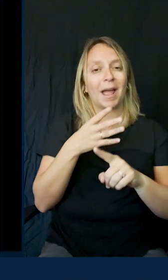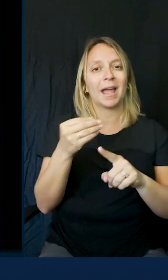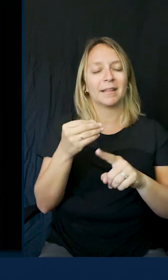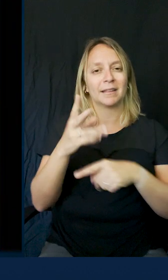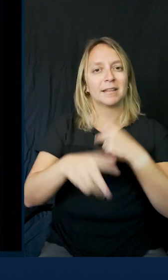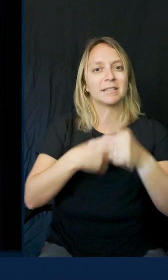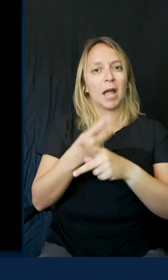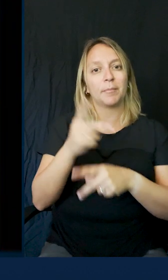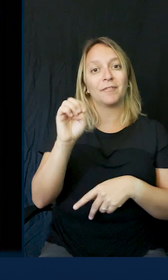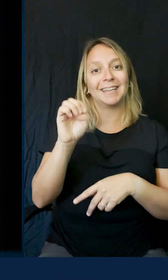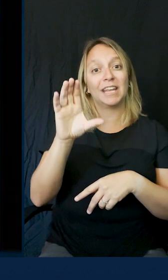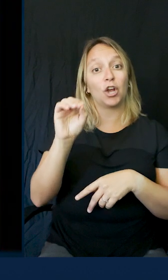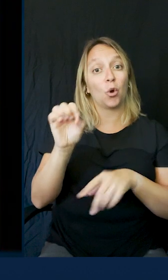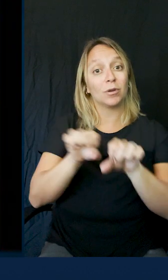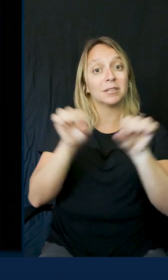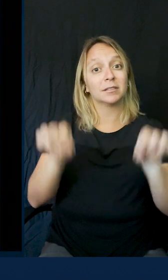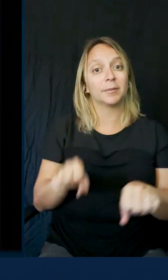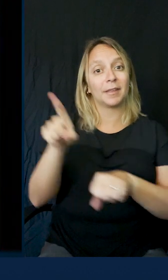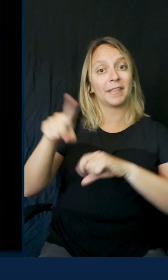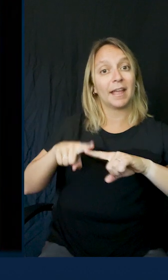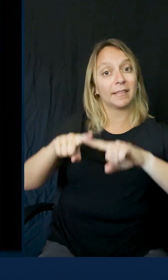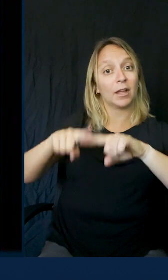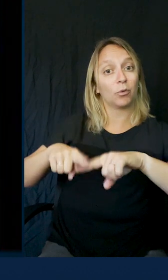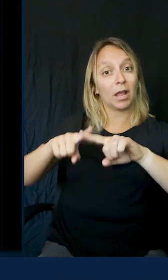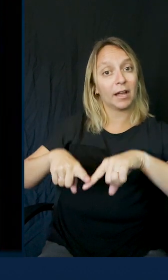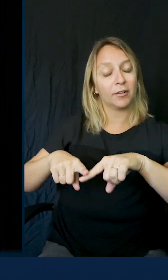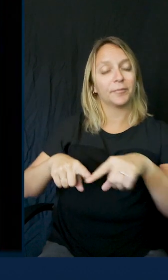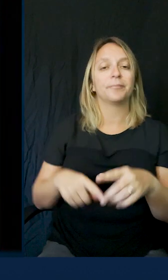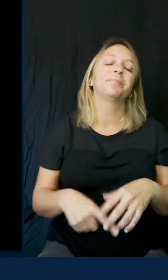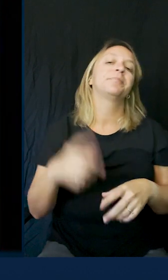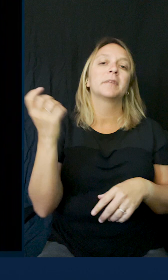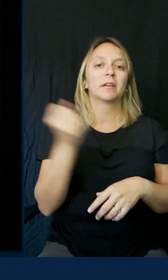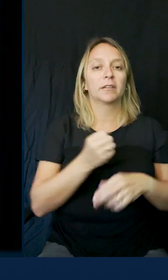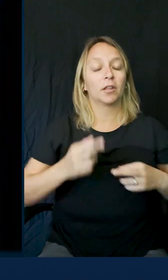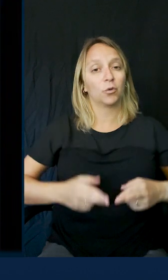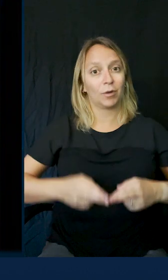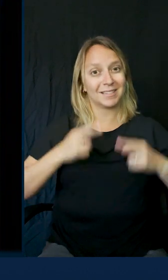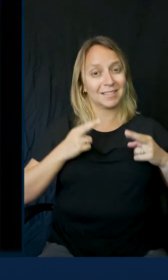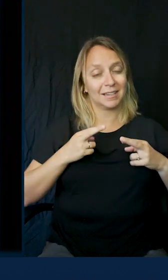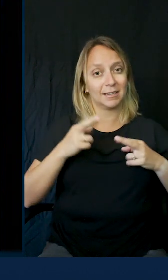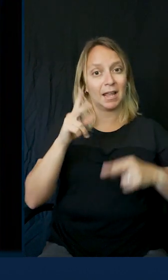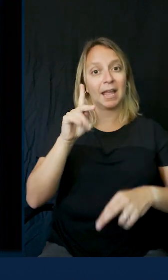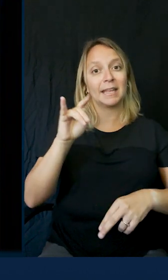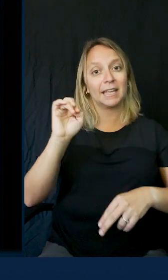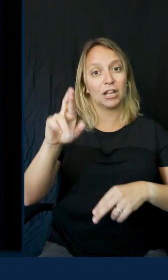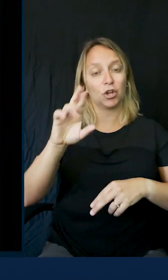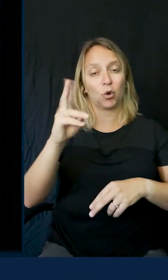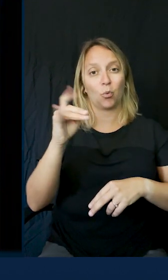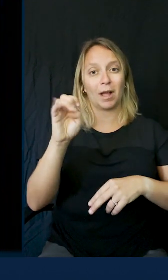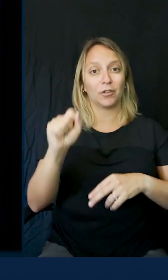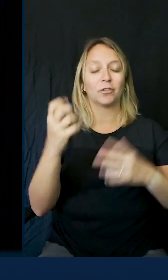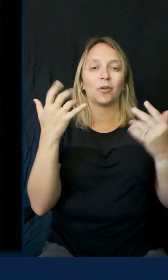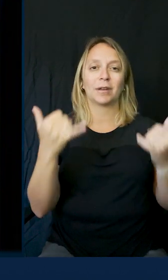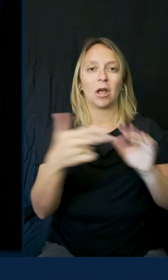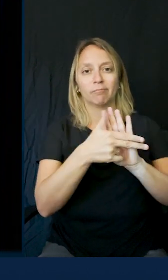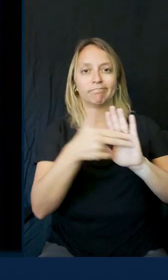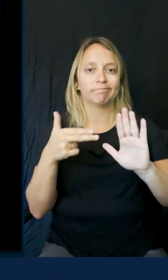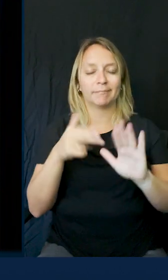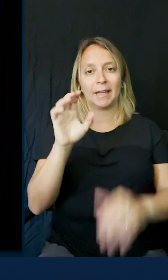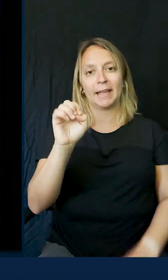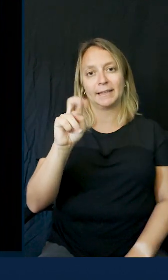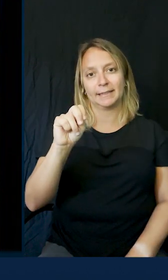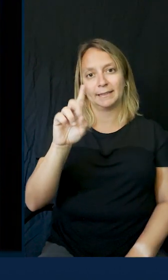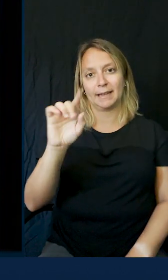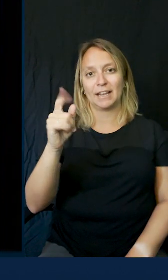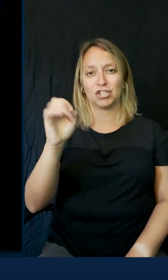rely on. As mentioned before, the southern resident killer whales were listed in the United States in 2005 with